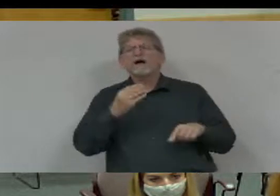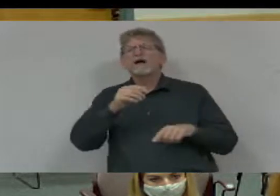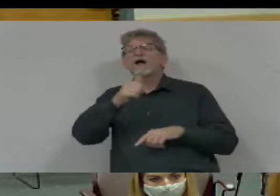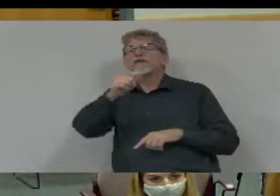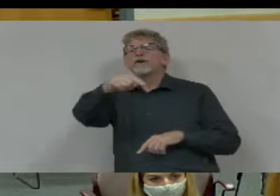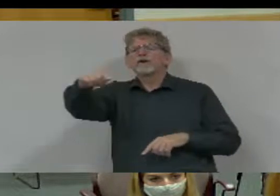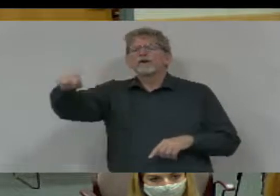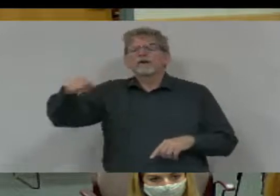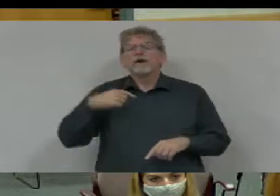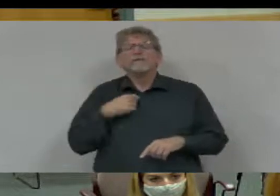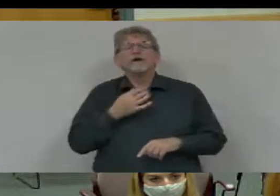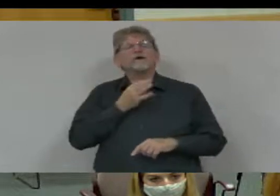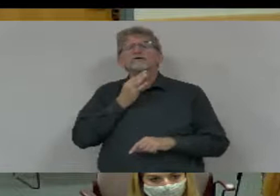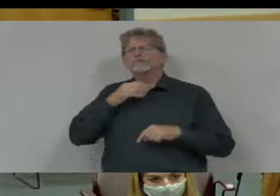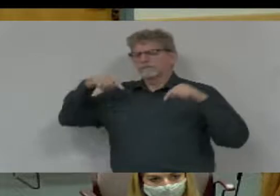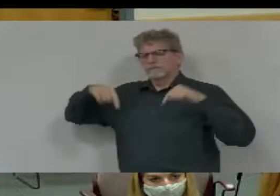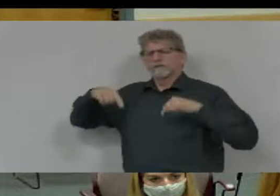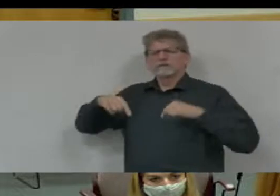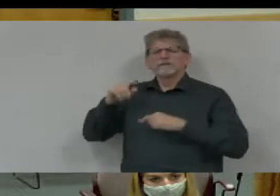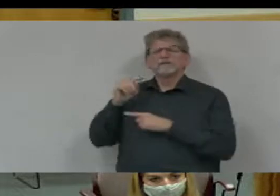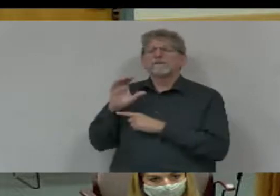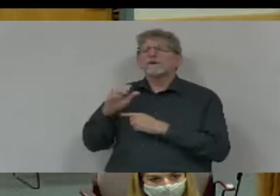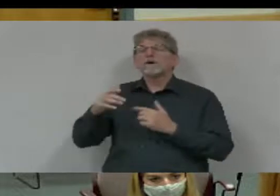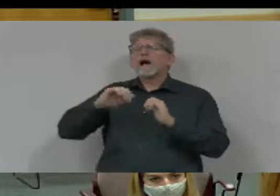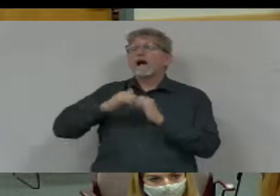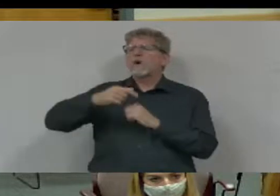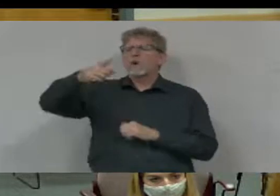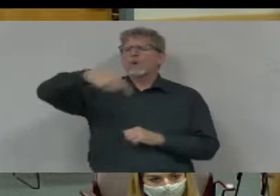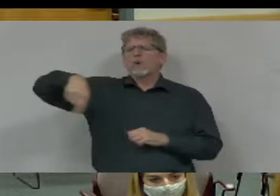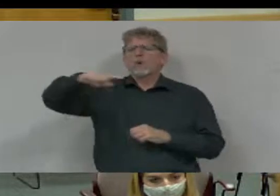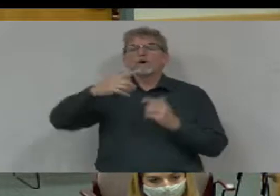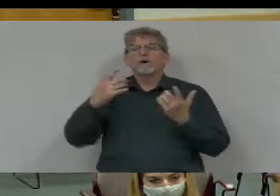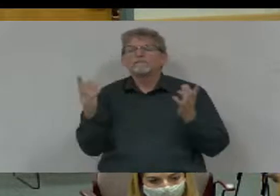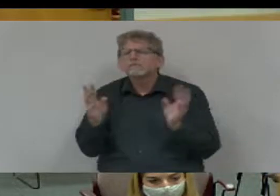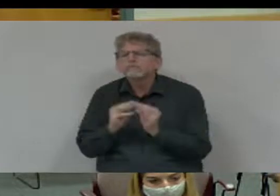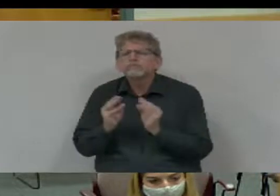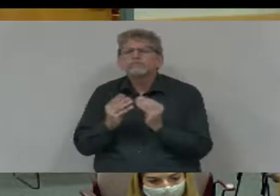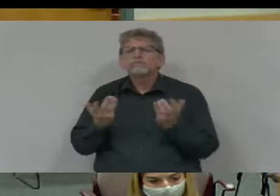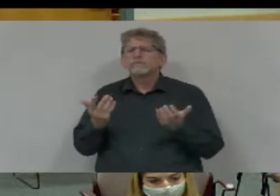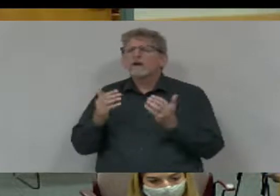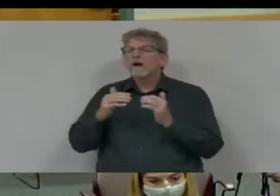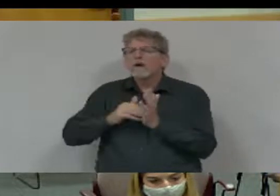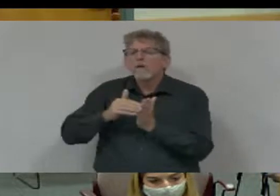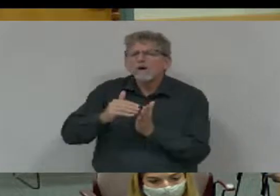you communicating right now, and then how will you communicate as a group going forward?